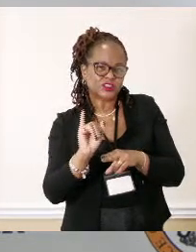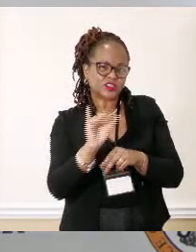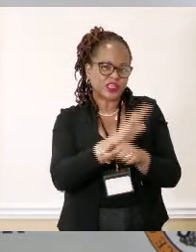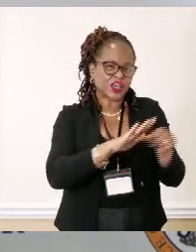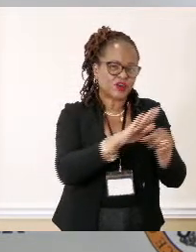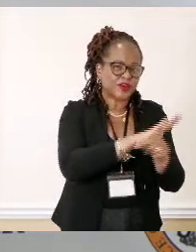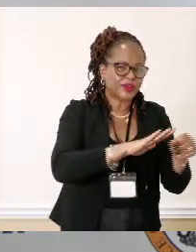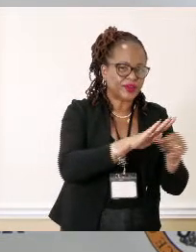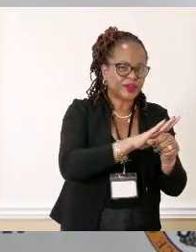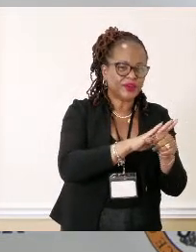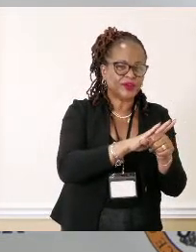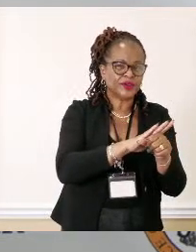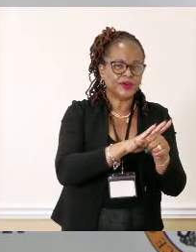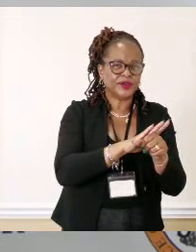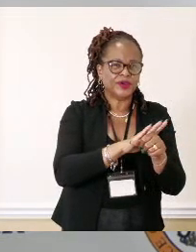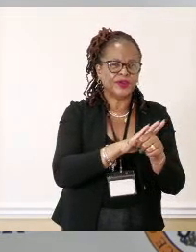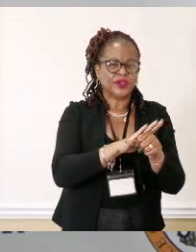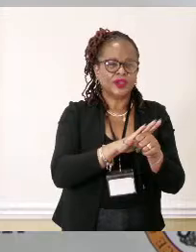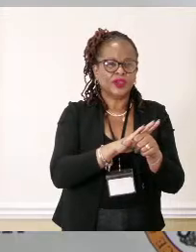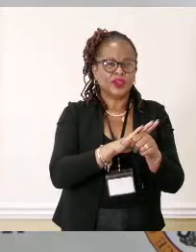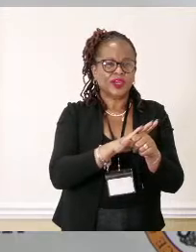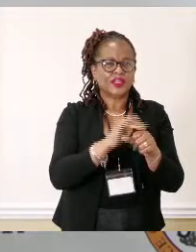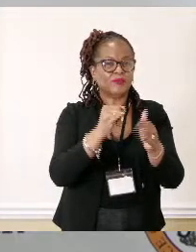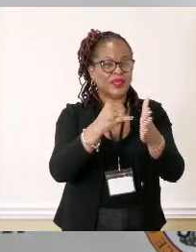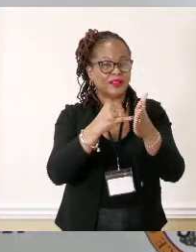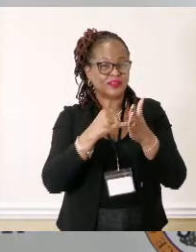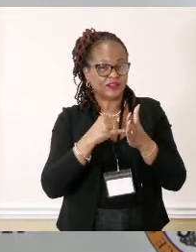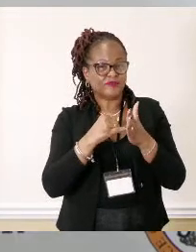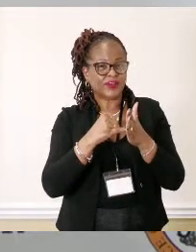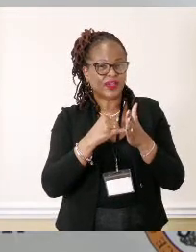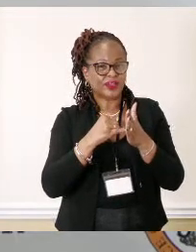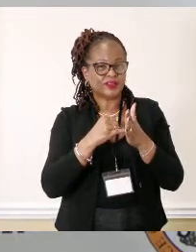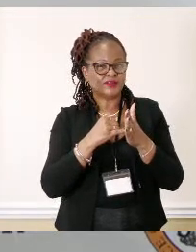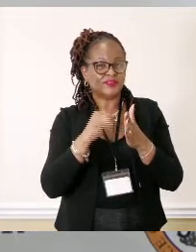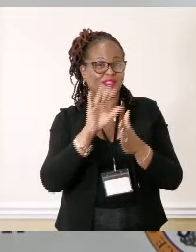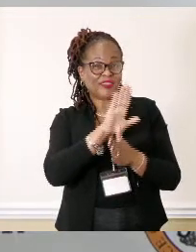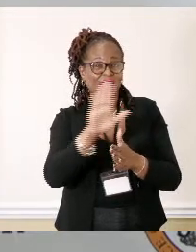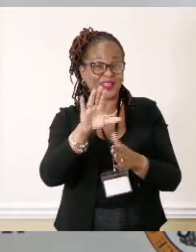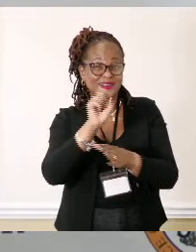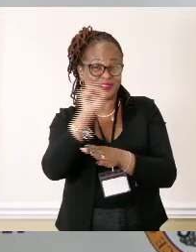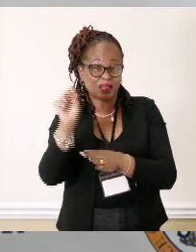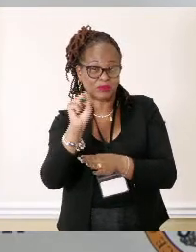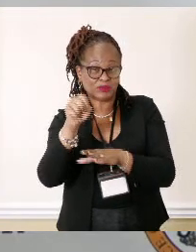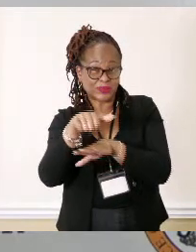areas where more infectious strains have been identified, and have their samples been sent off?